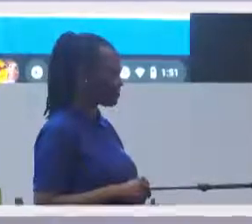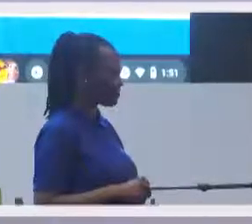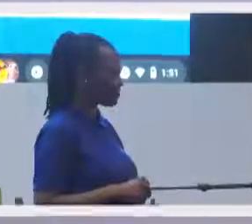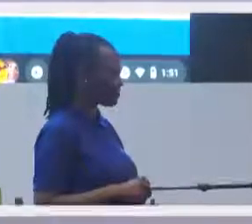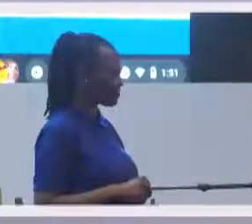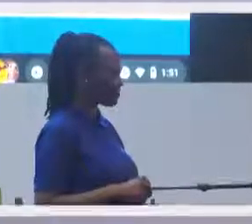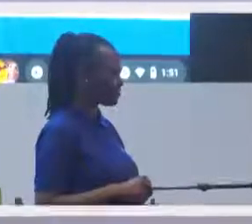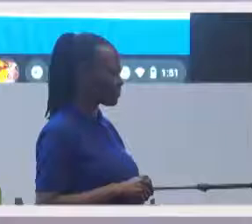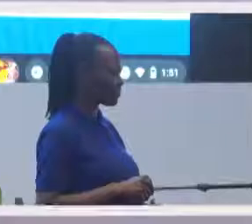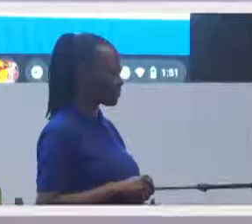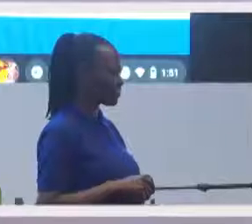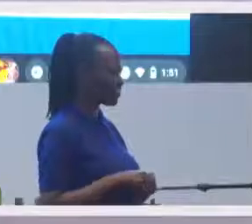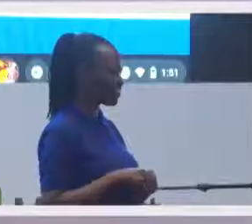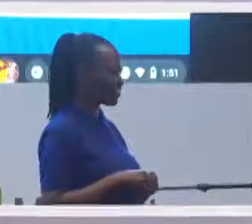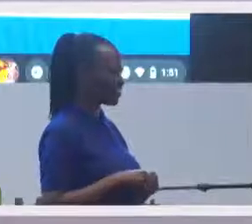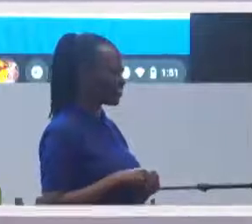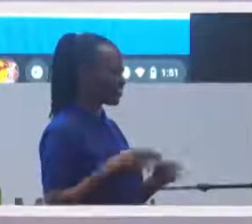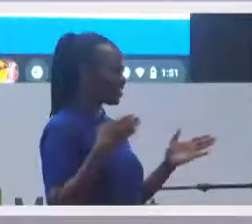Clothing.